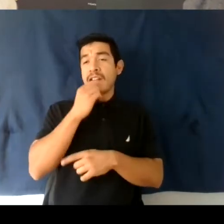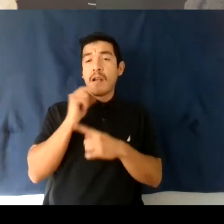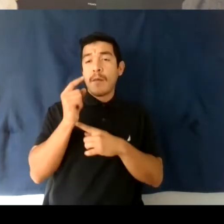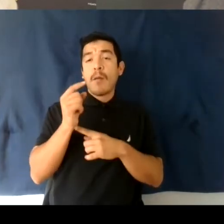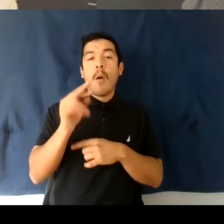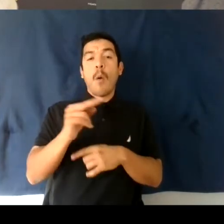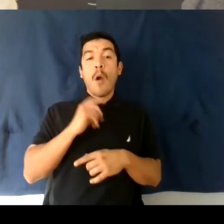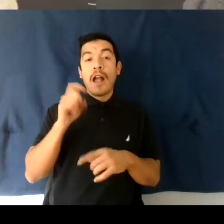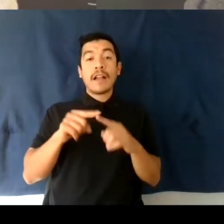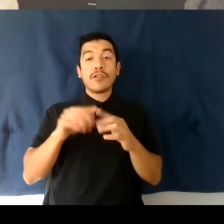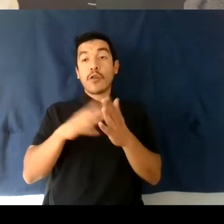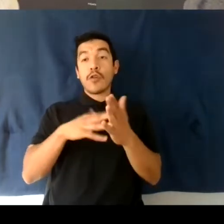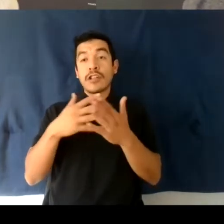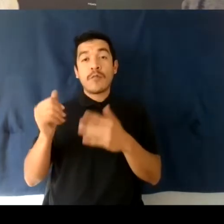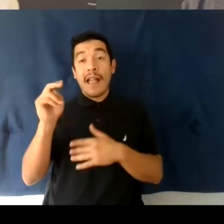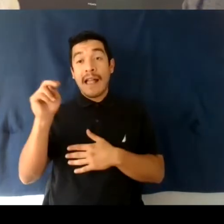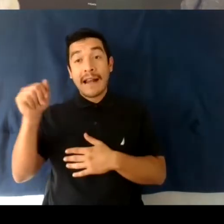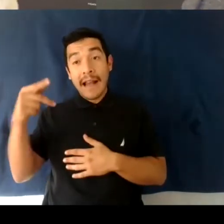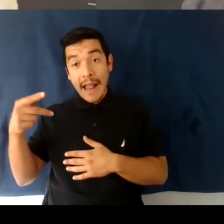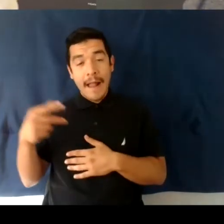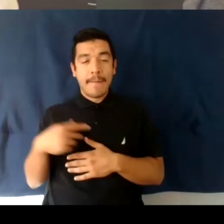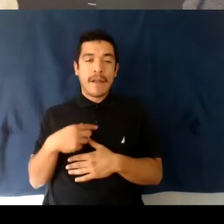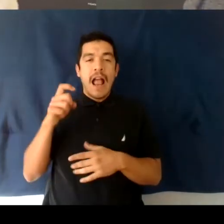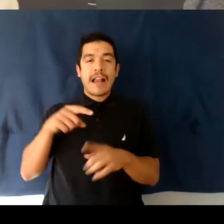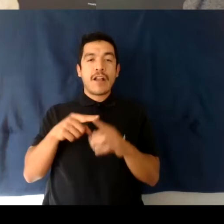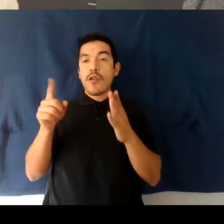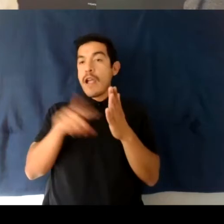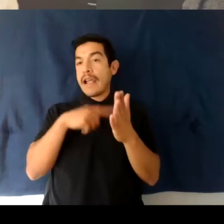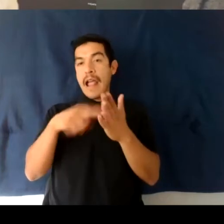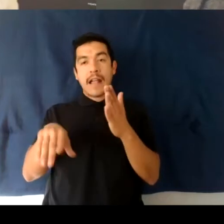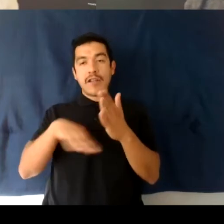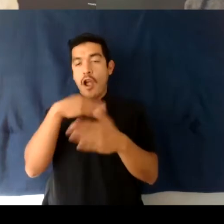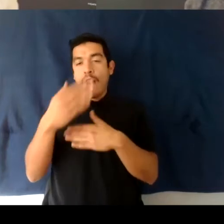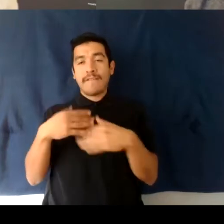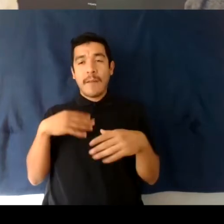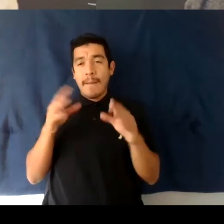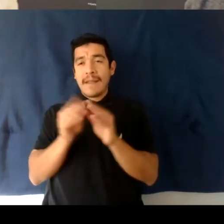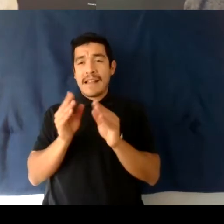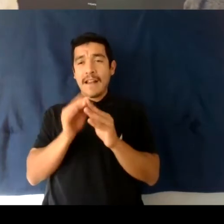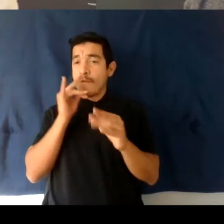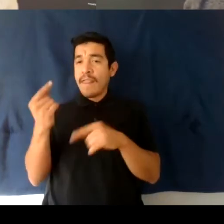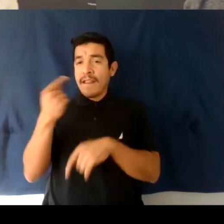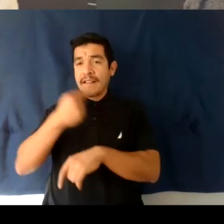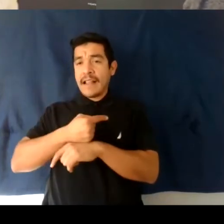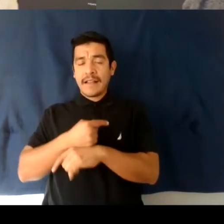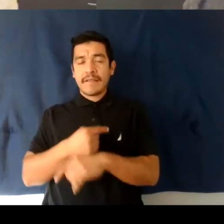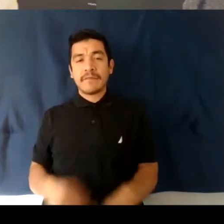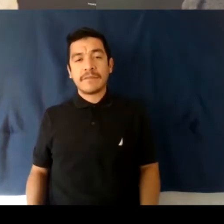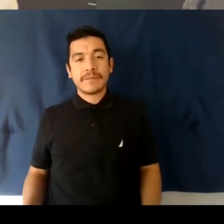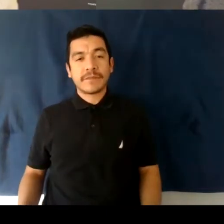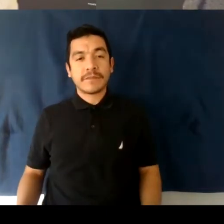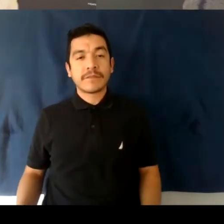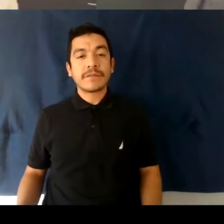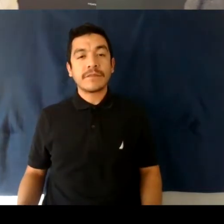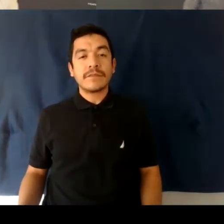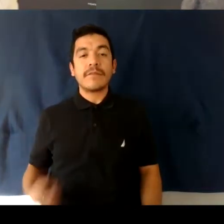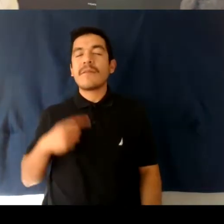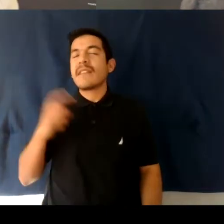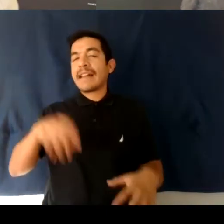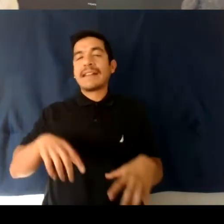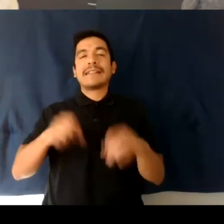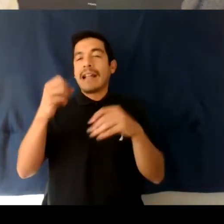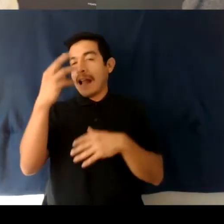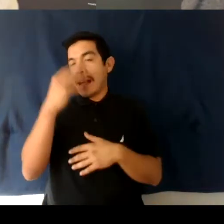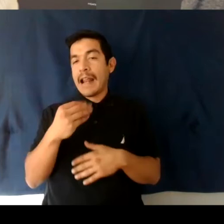do I need to schedule a nap, or do I need to cancel all of my meetings for the day? And it's just like, I need to just go take a nap, because some